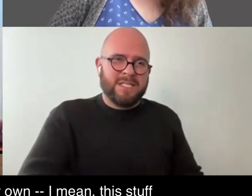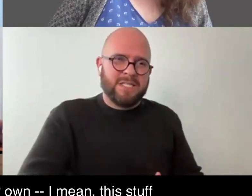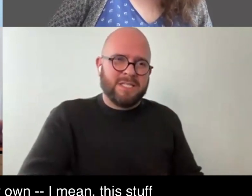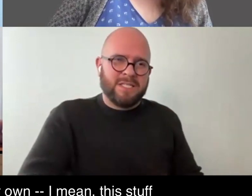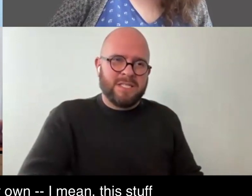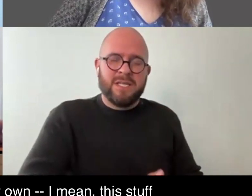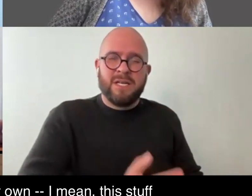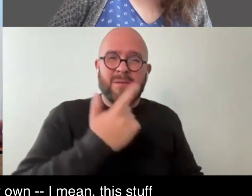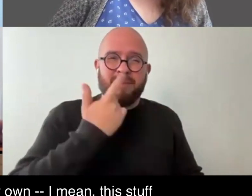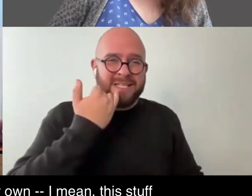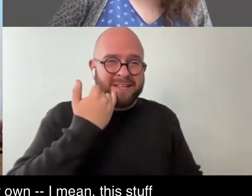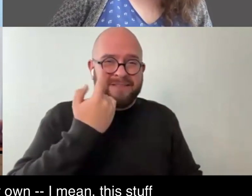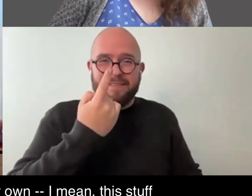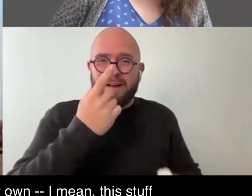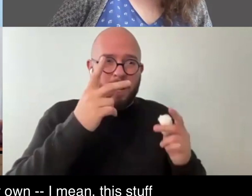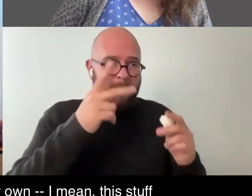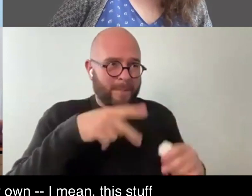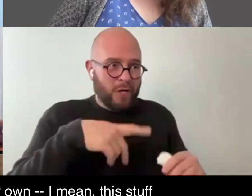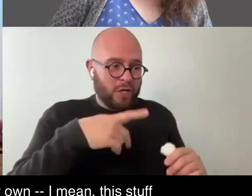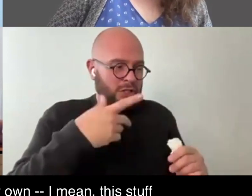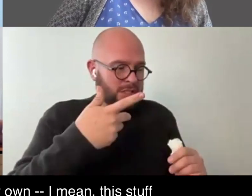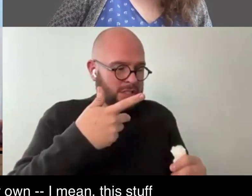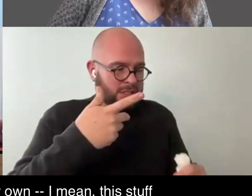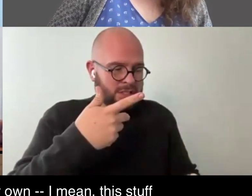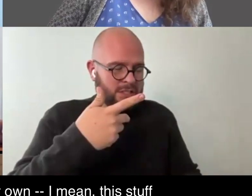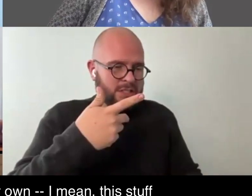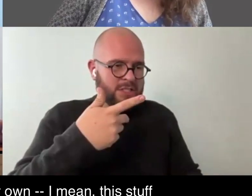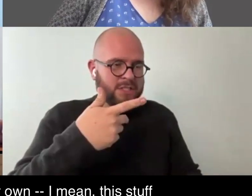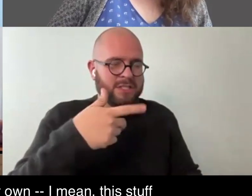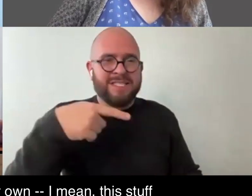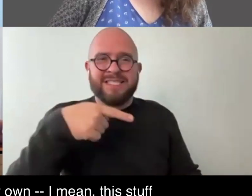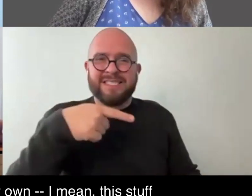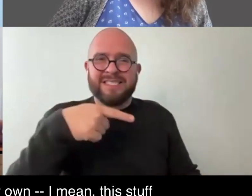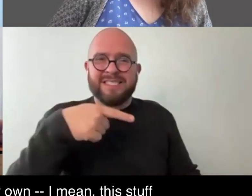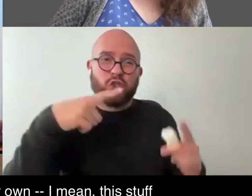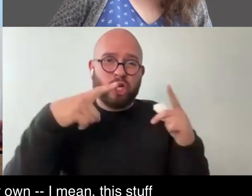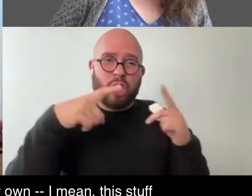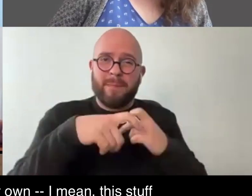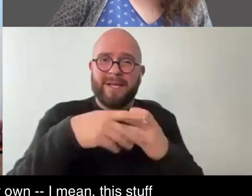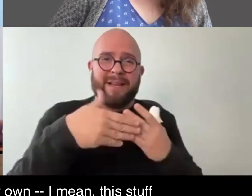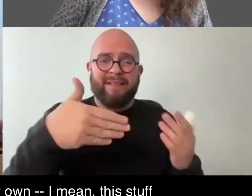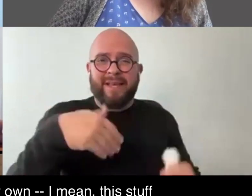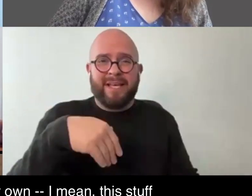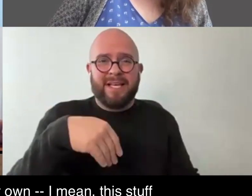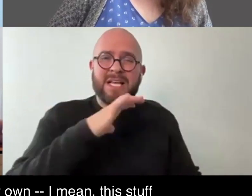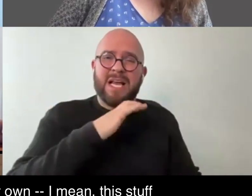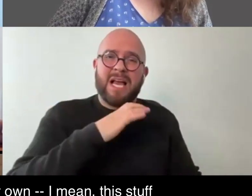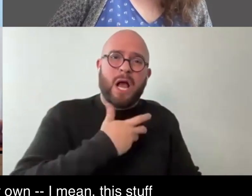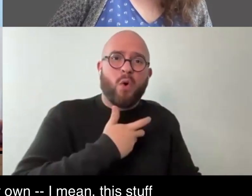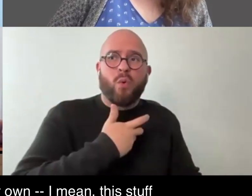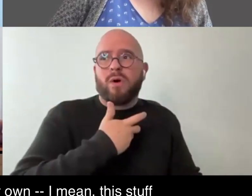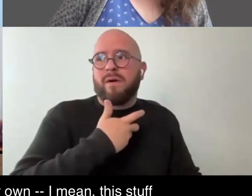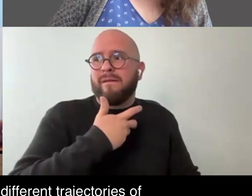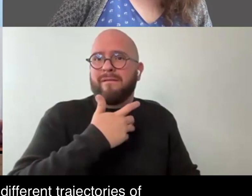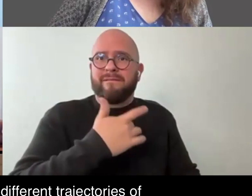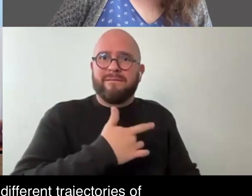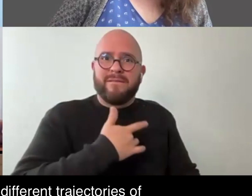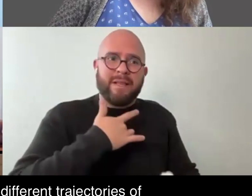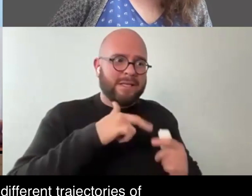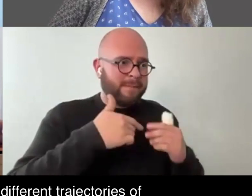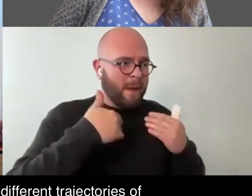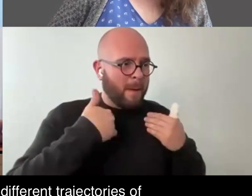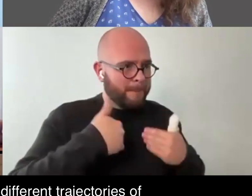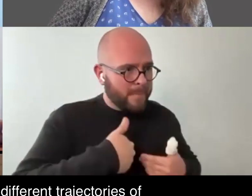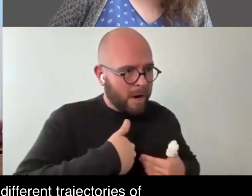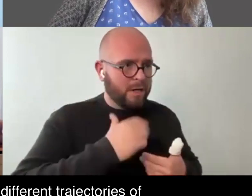if a person in their own, I mean, this stuff is so complicated. Our feelings about bodies, our